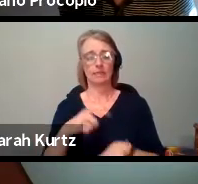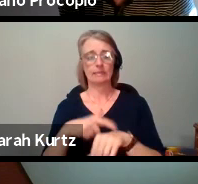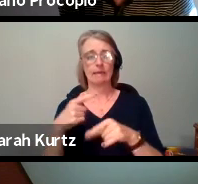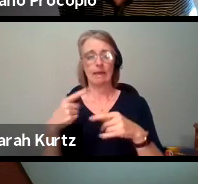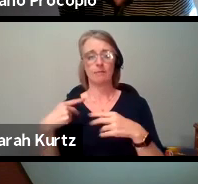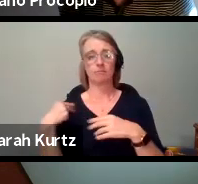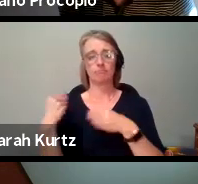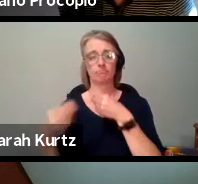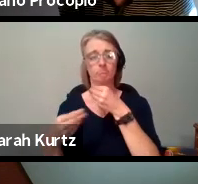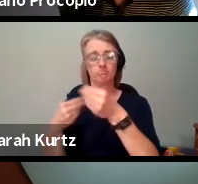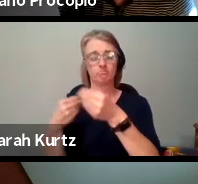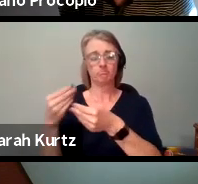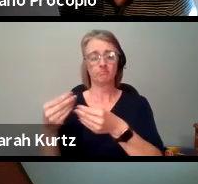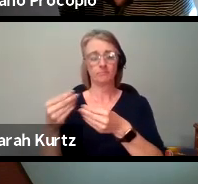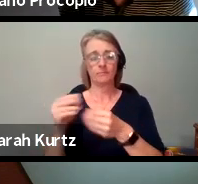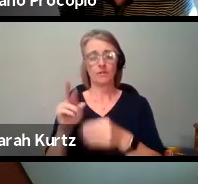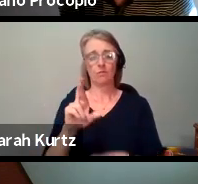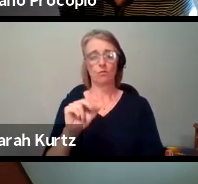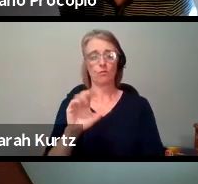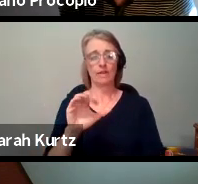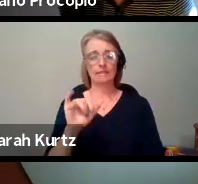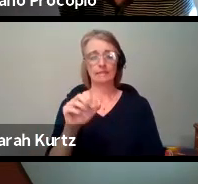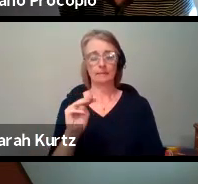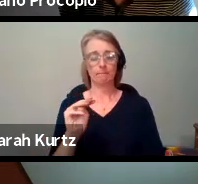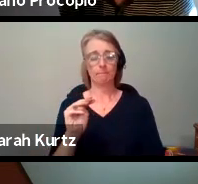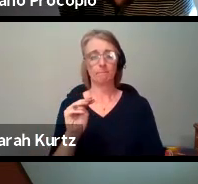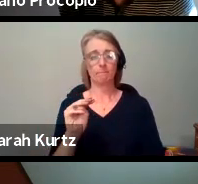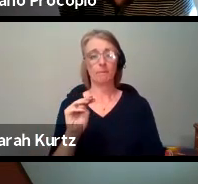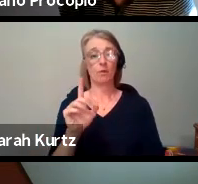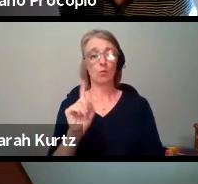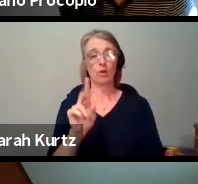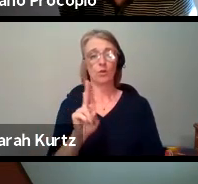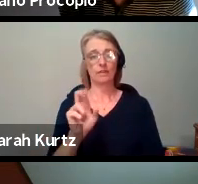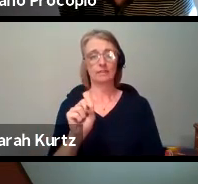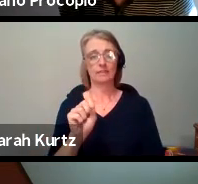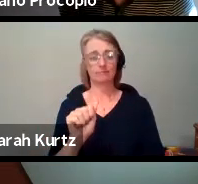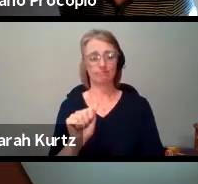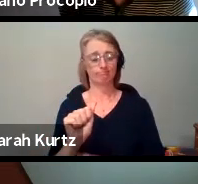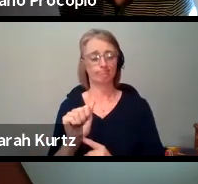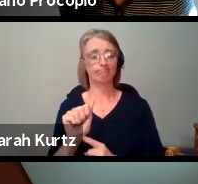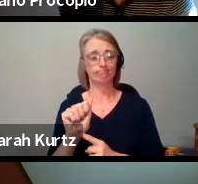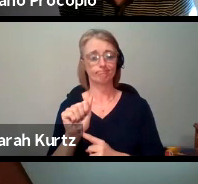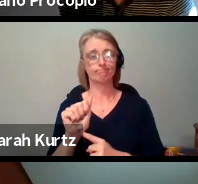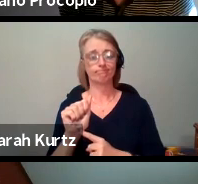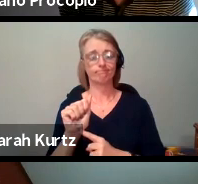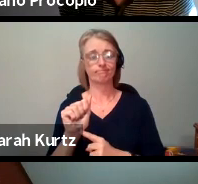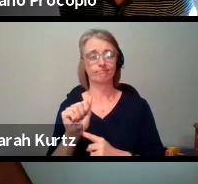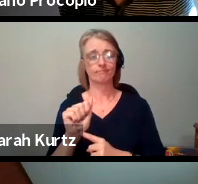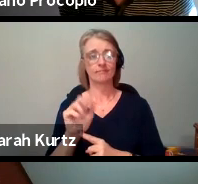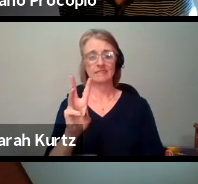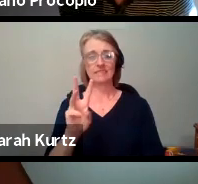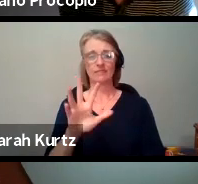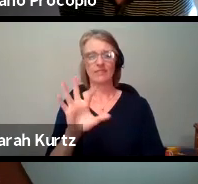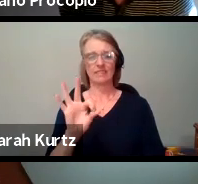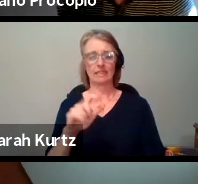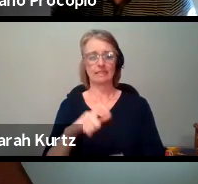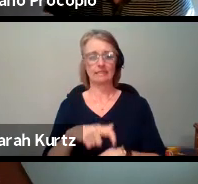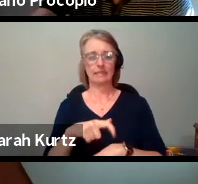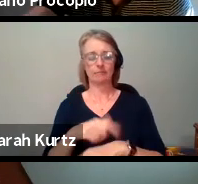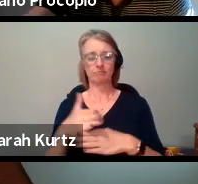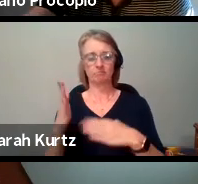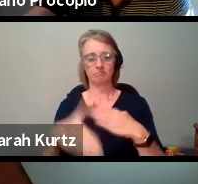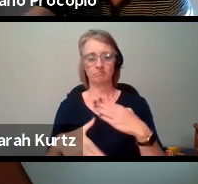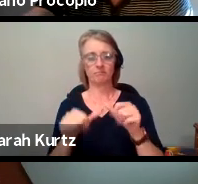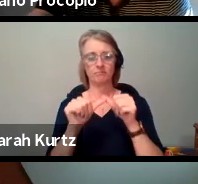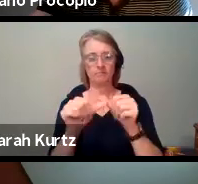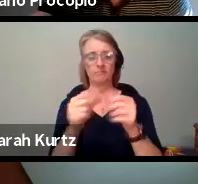of racism and systemic racism in the United States of America. It is 6:59, so we will continue this